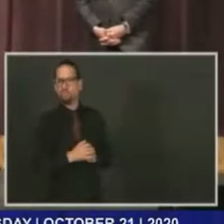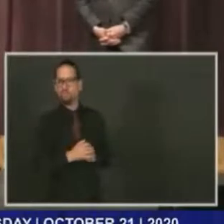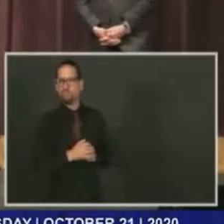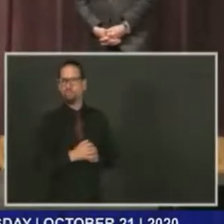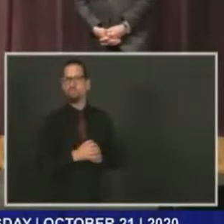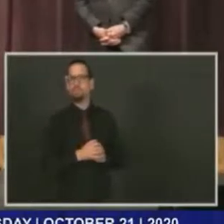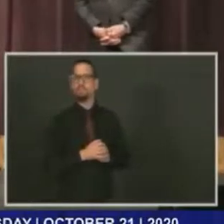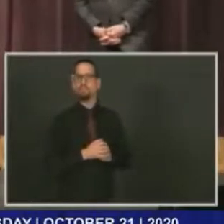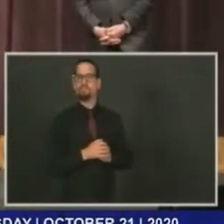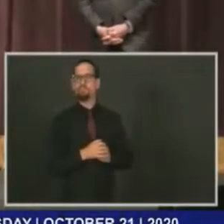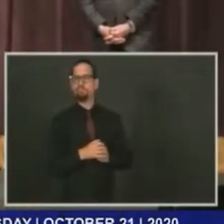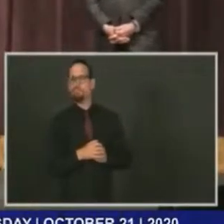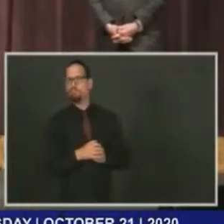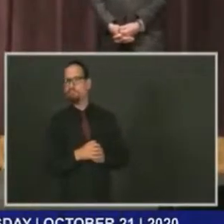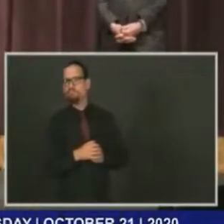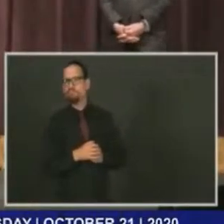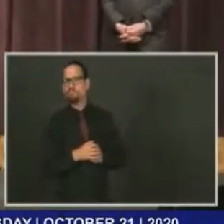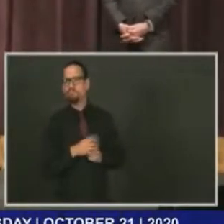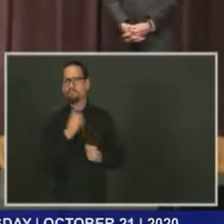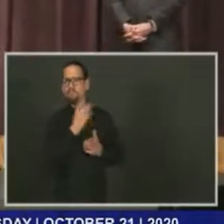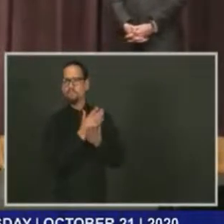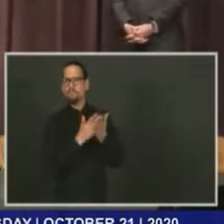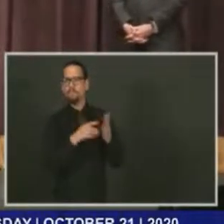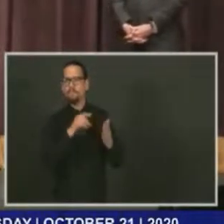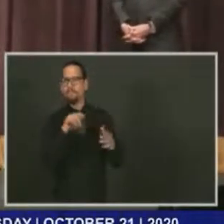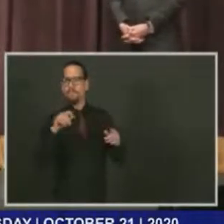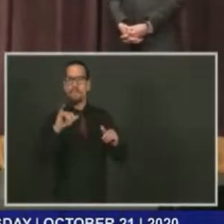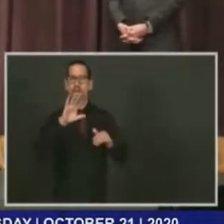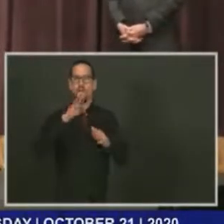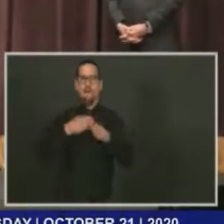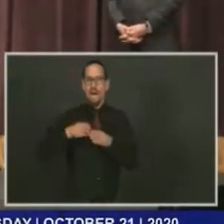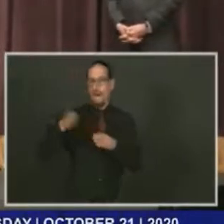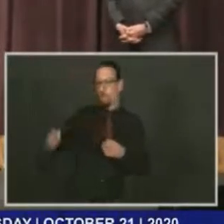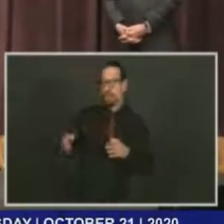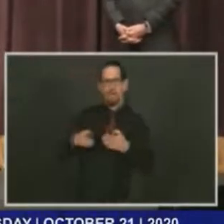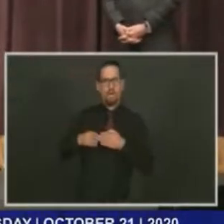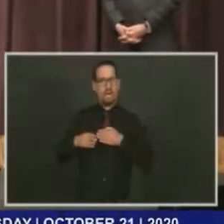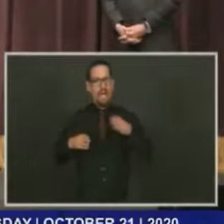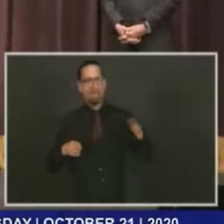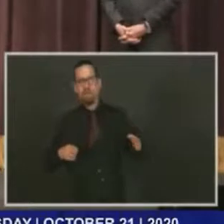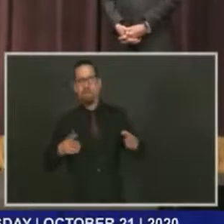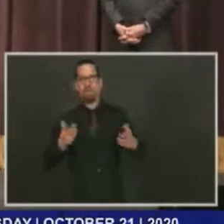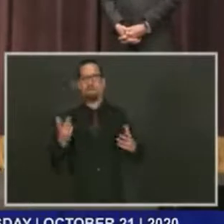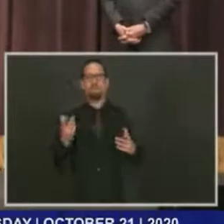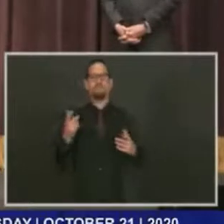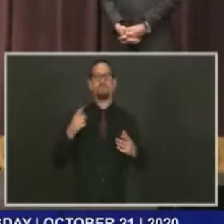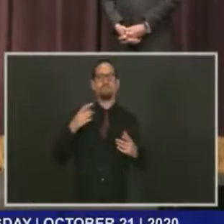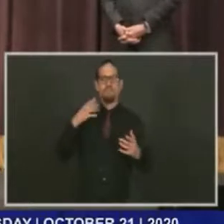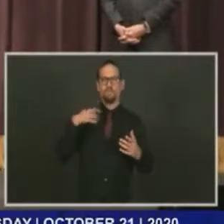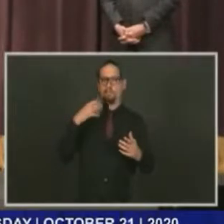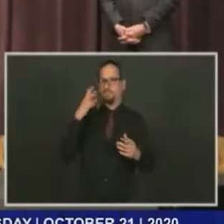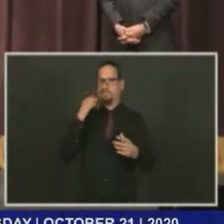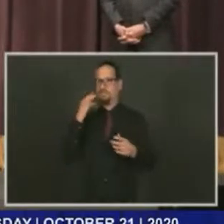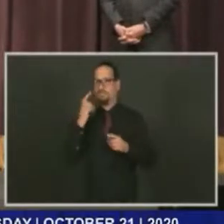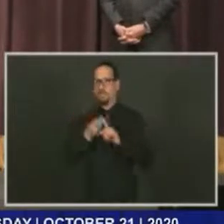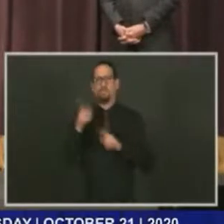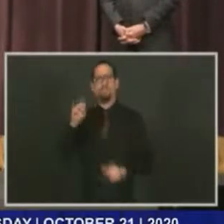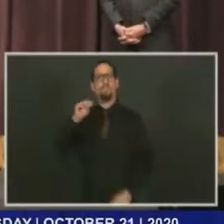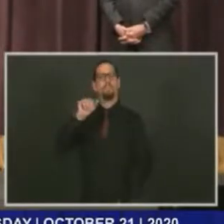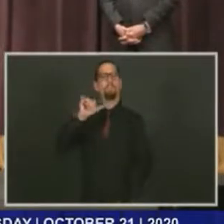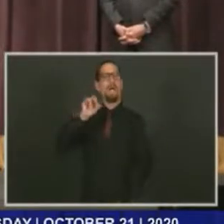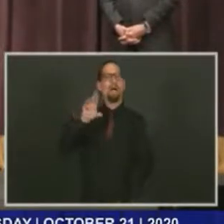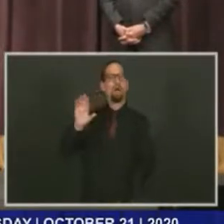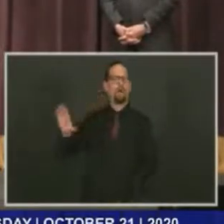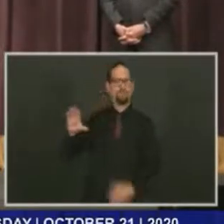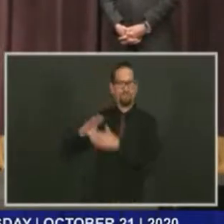again, is this something your neighbors deal with? Mr. Smiley has experience with the mayor.